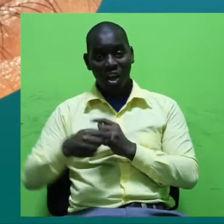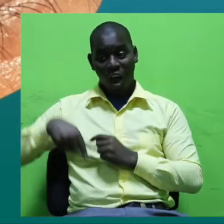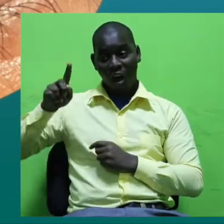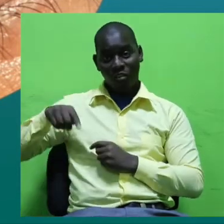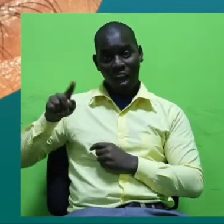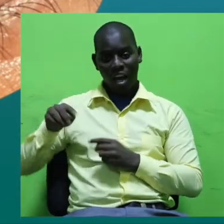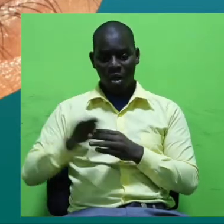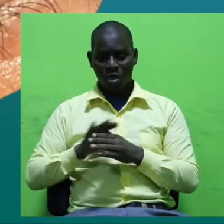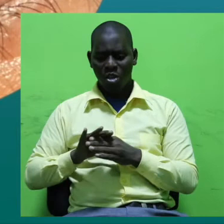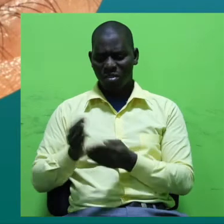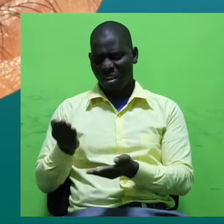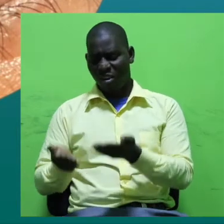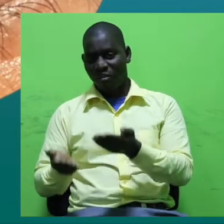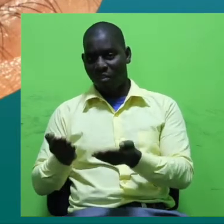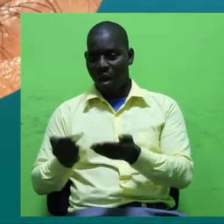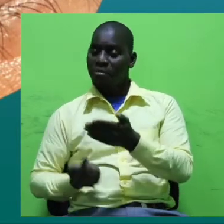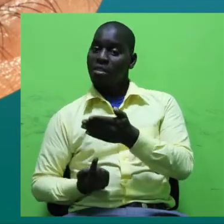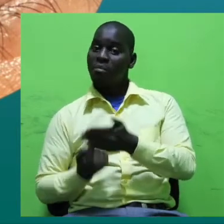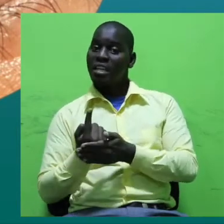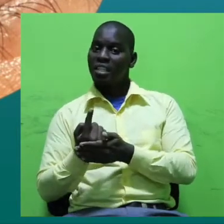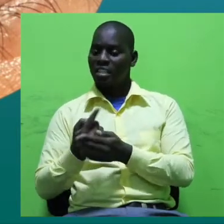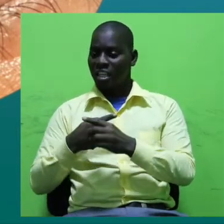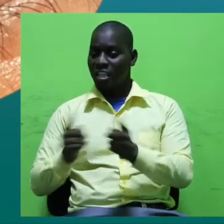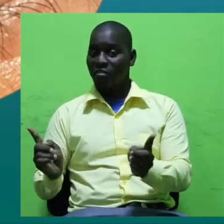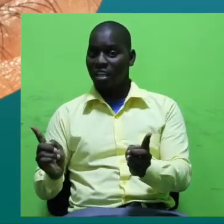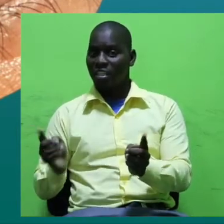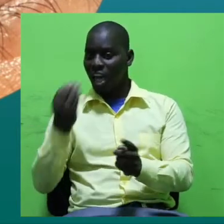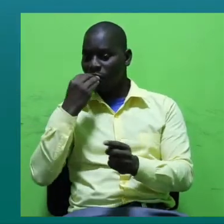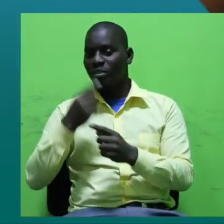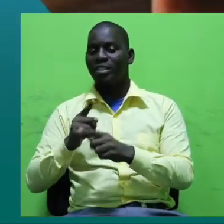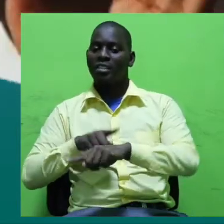the presence of different food types in a given food sample.